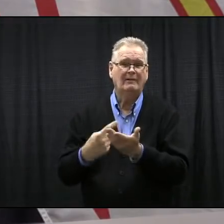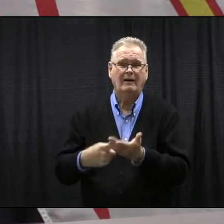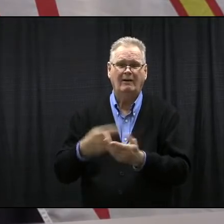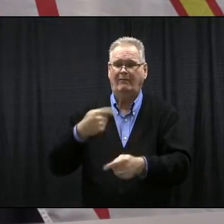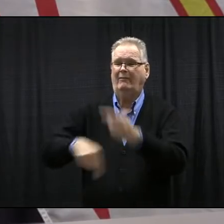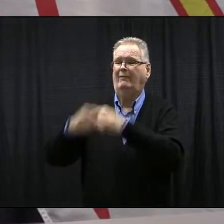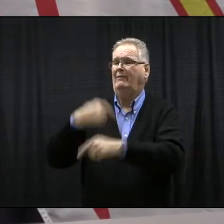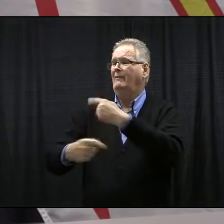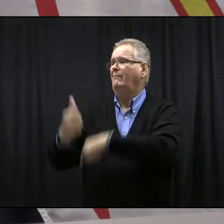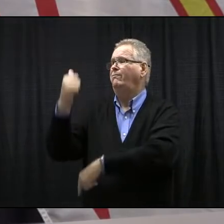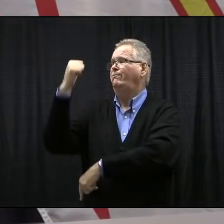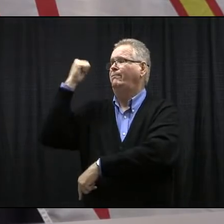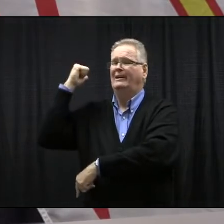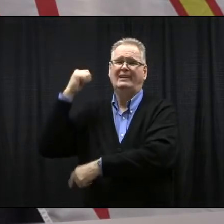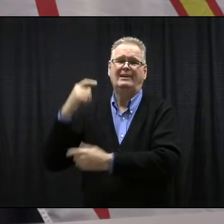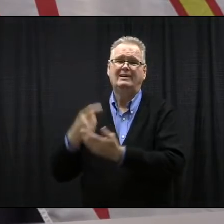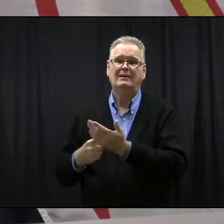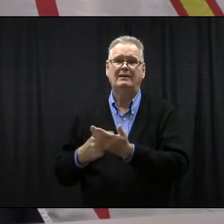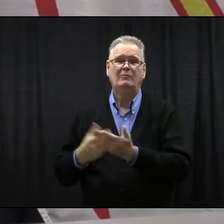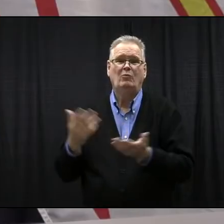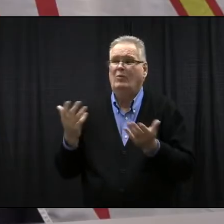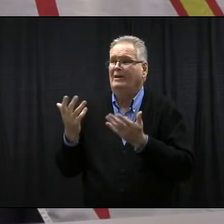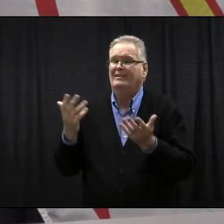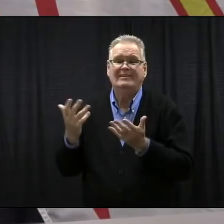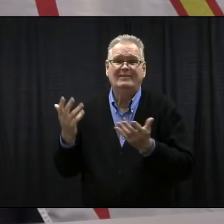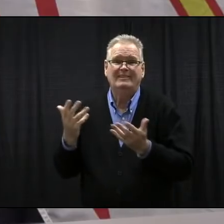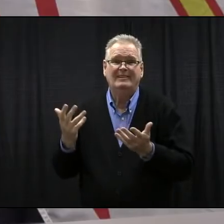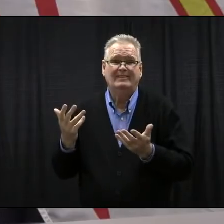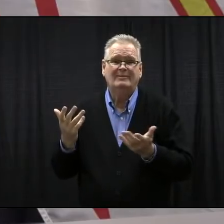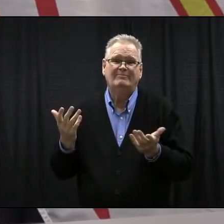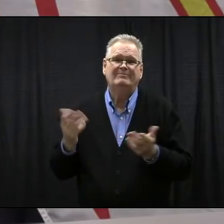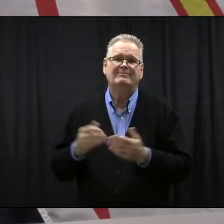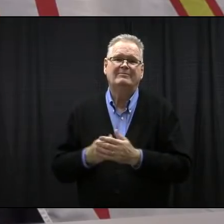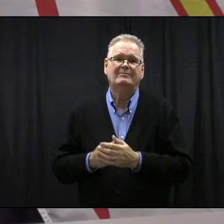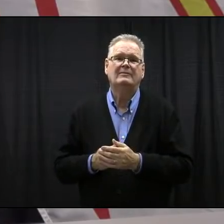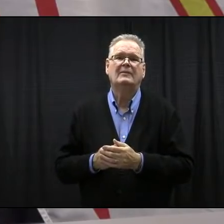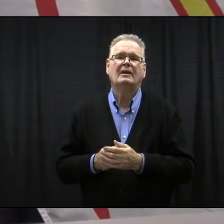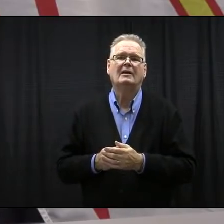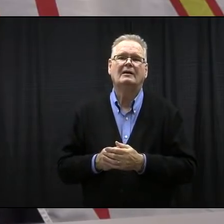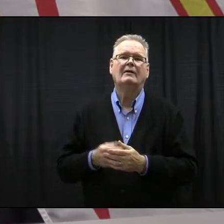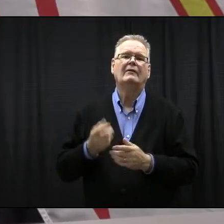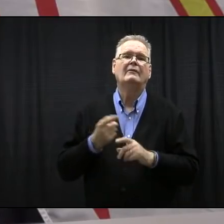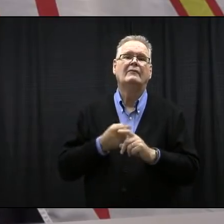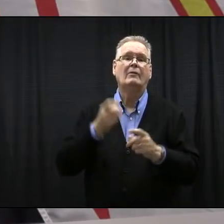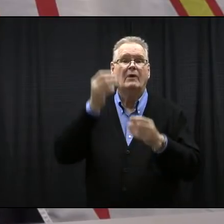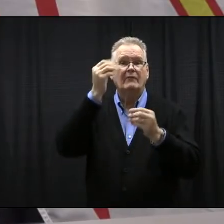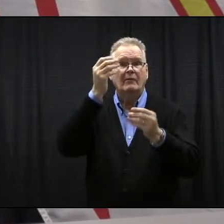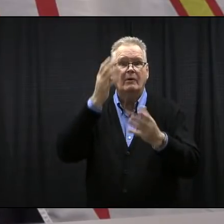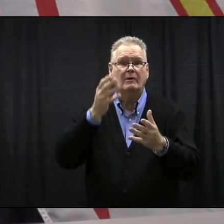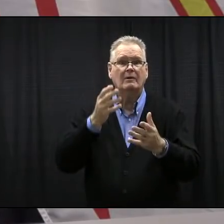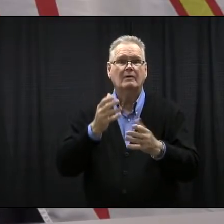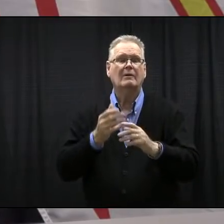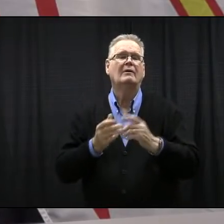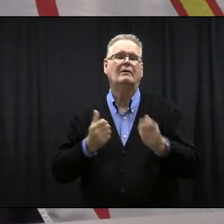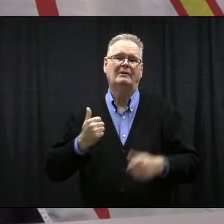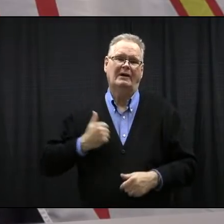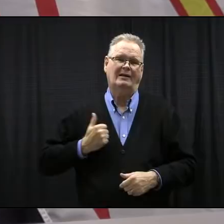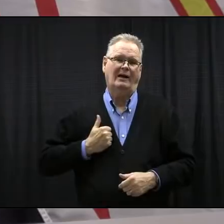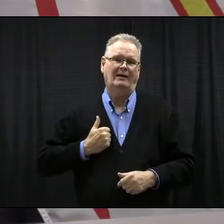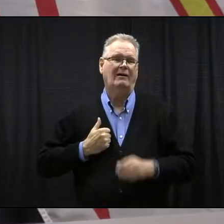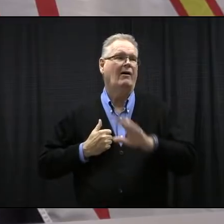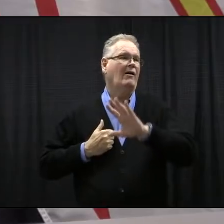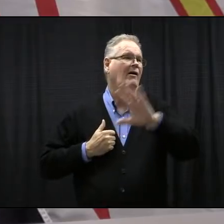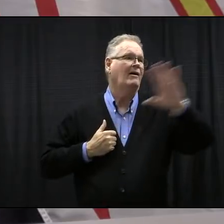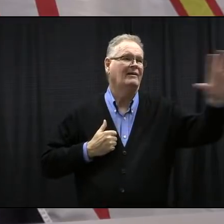that's looking at all the cases that have been vaccinated since the vaccination program started. And of course, initially there